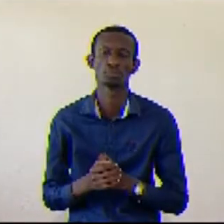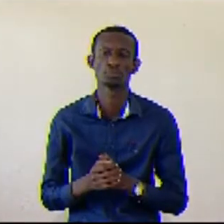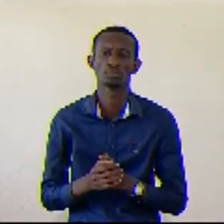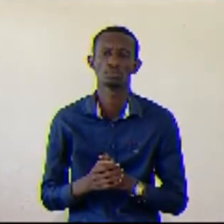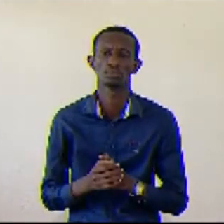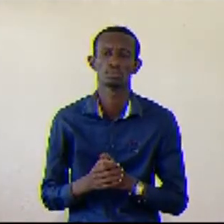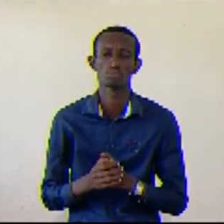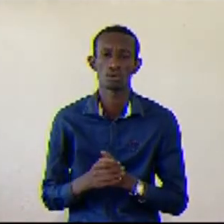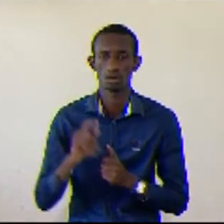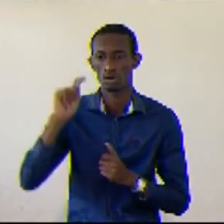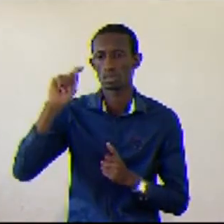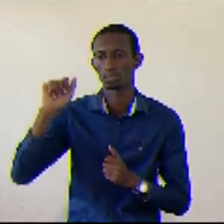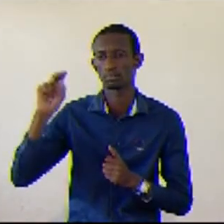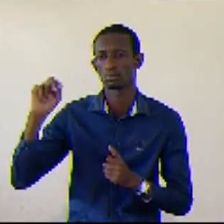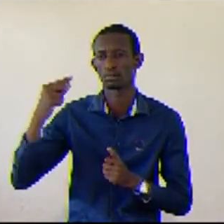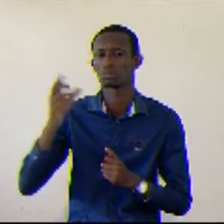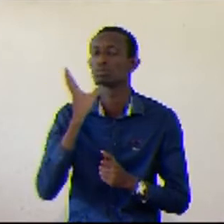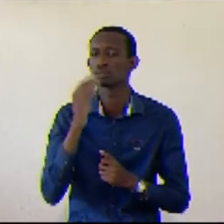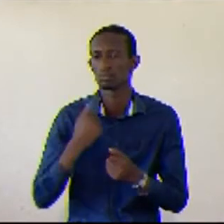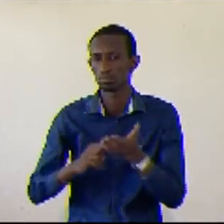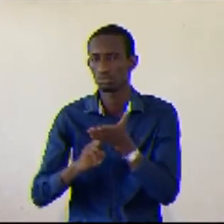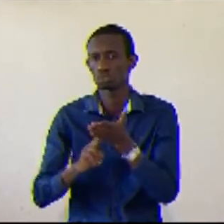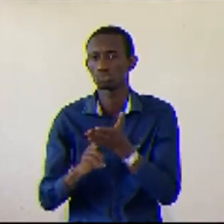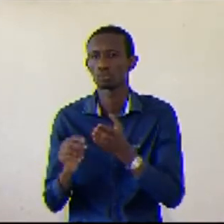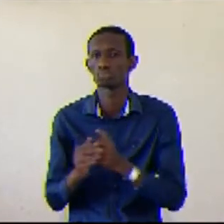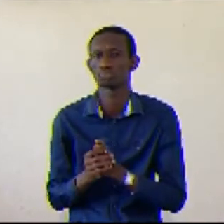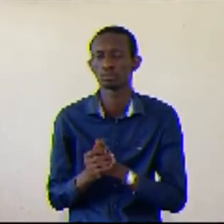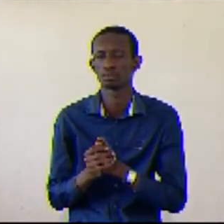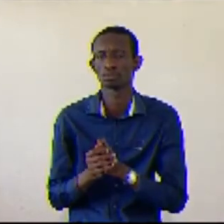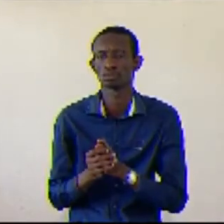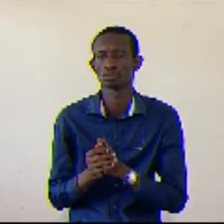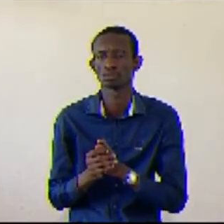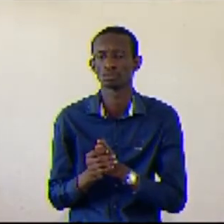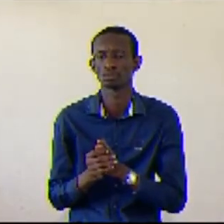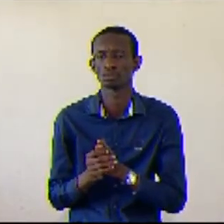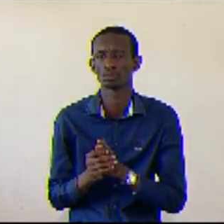And the tangent, let me use this chalk.